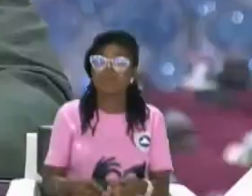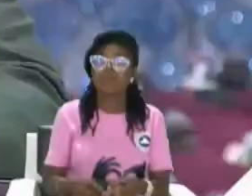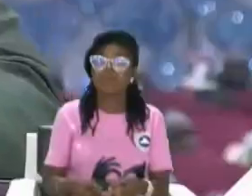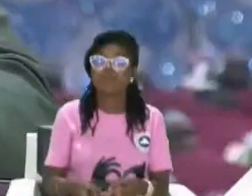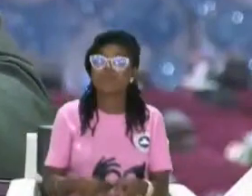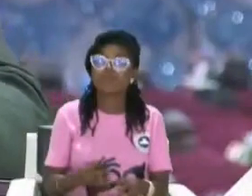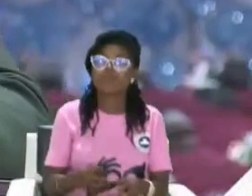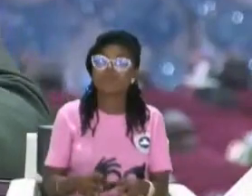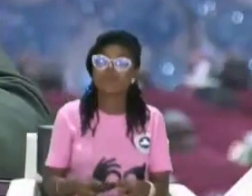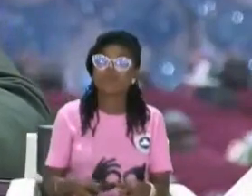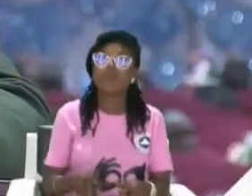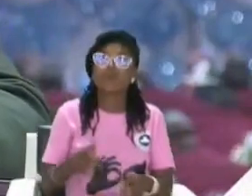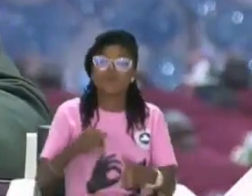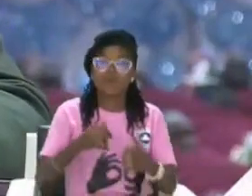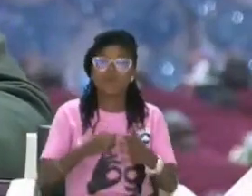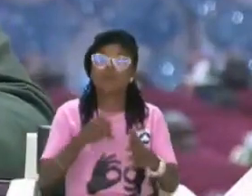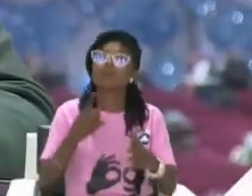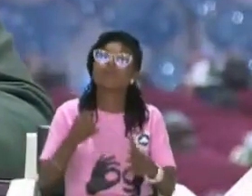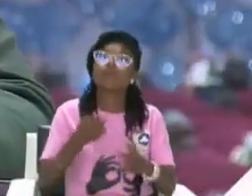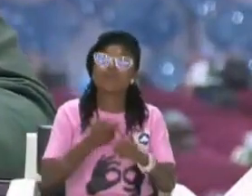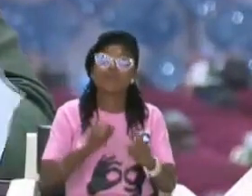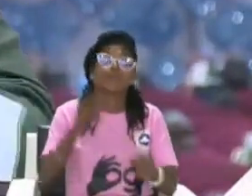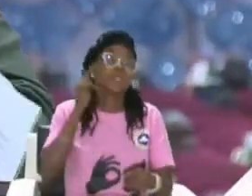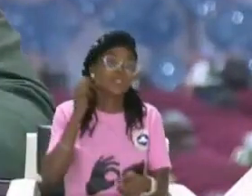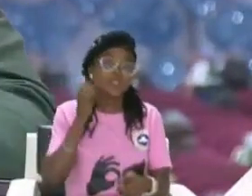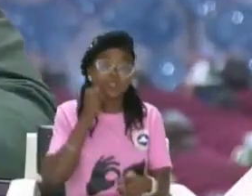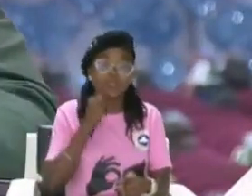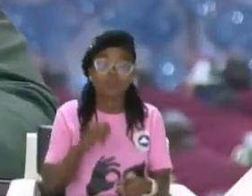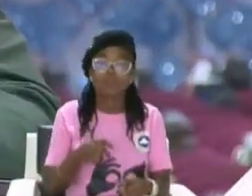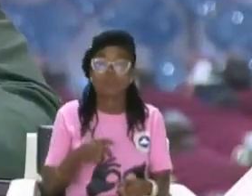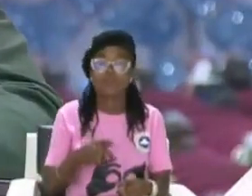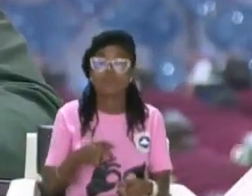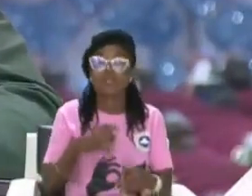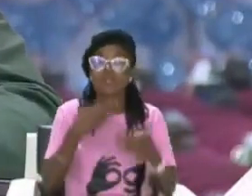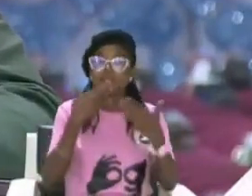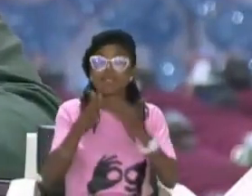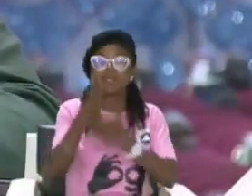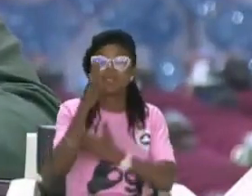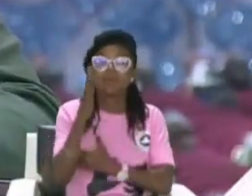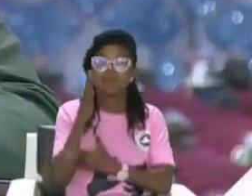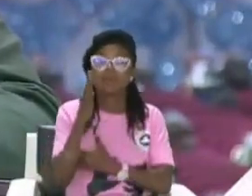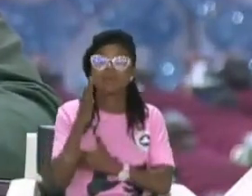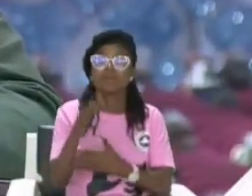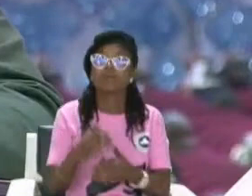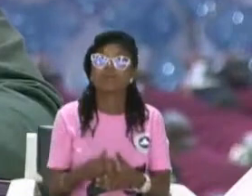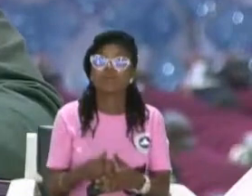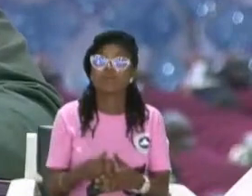Brother Fatai Enoch from Nigeria is thanking God for healing.